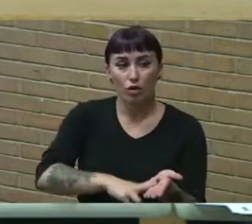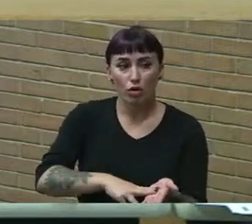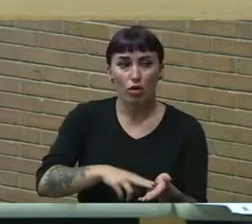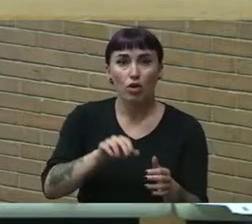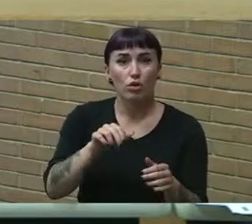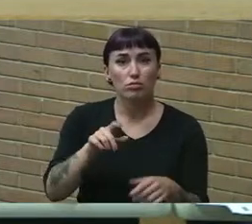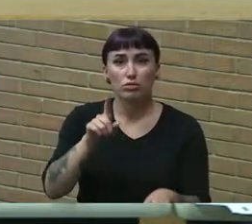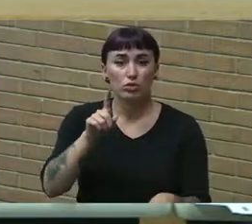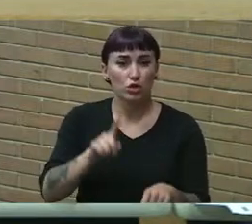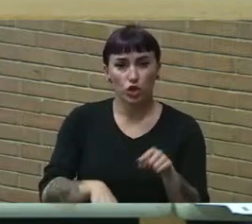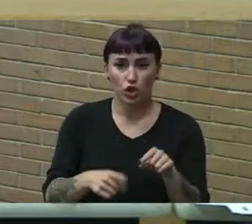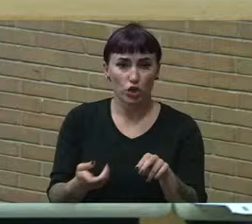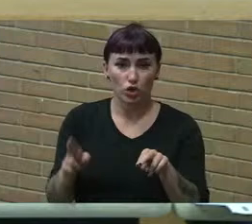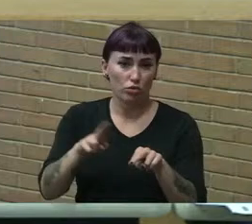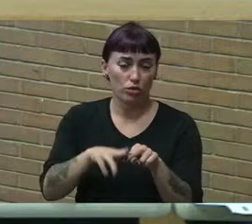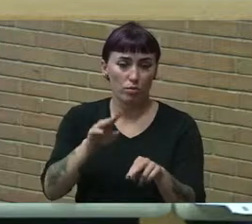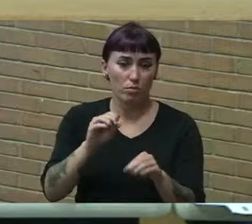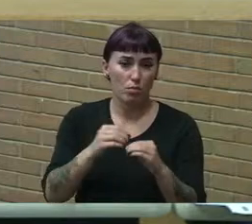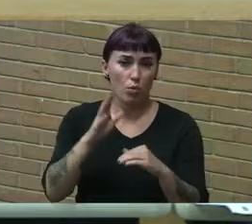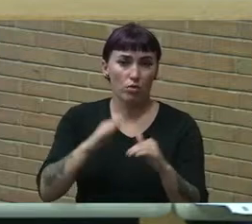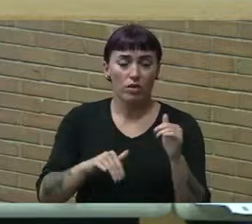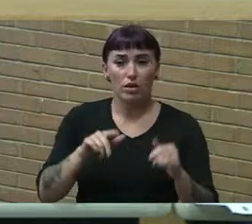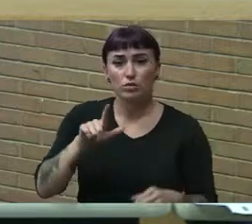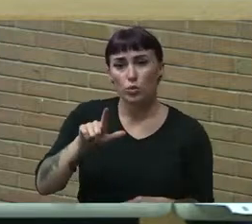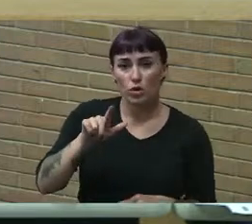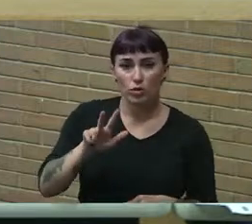could not be increased by more than